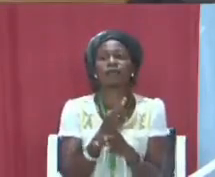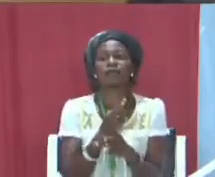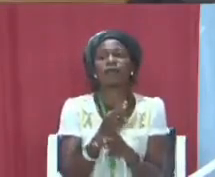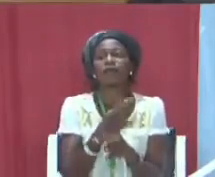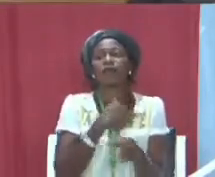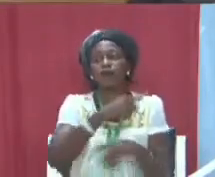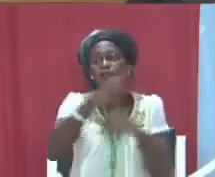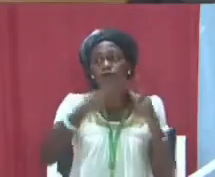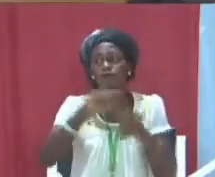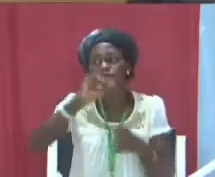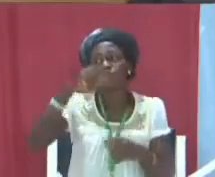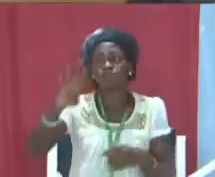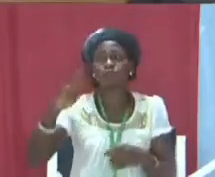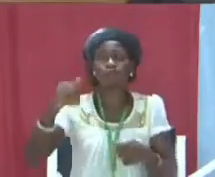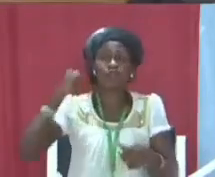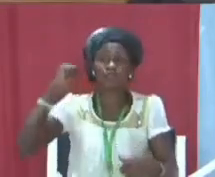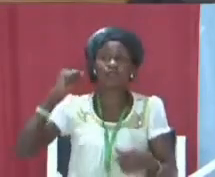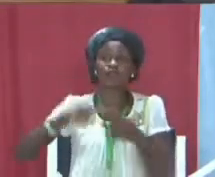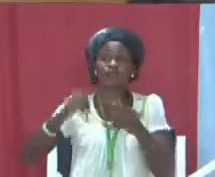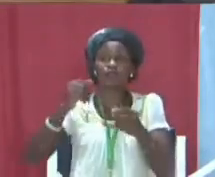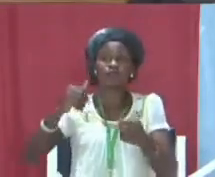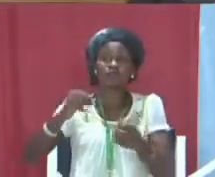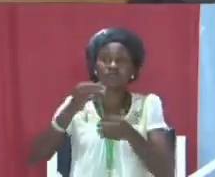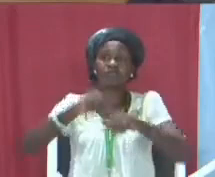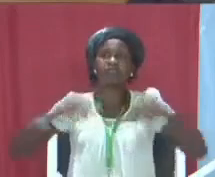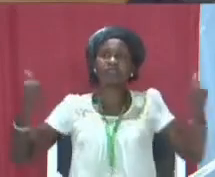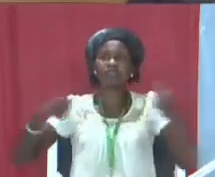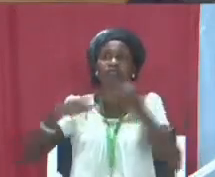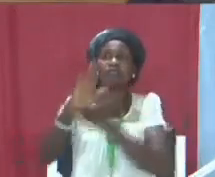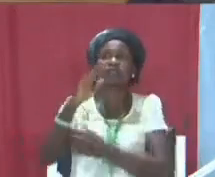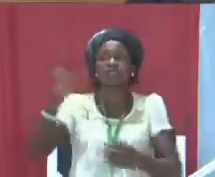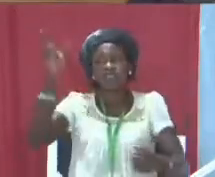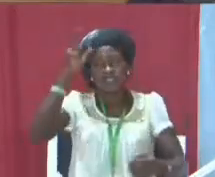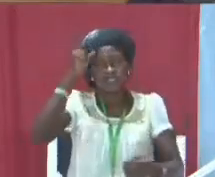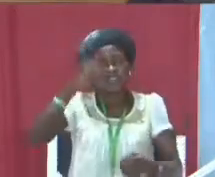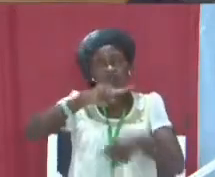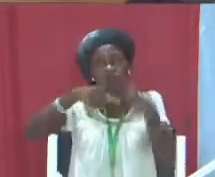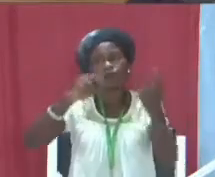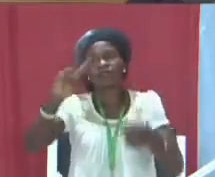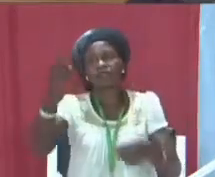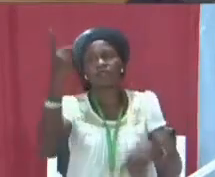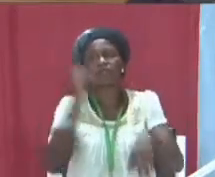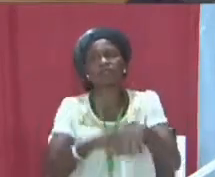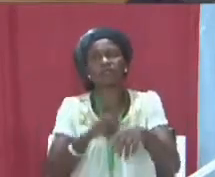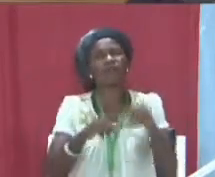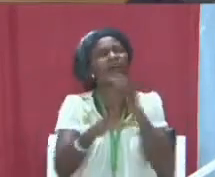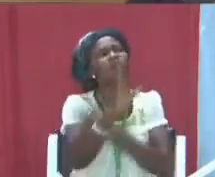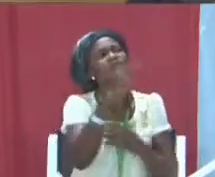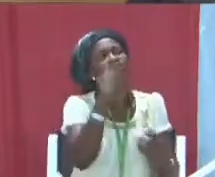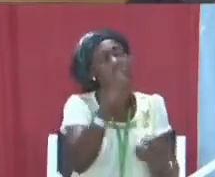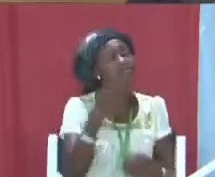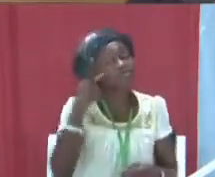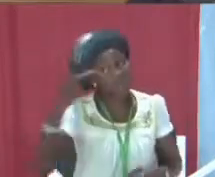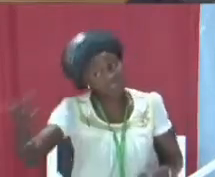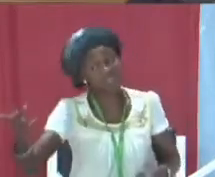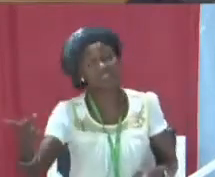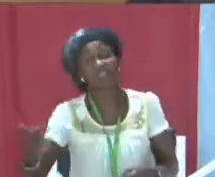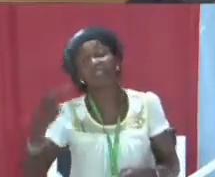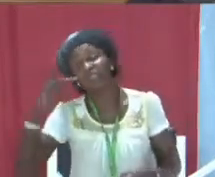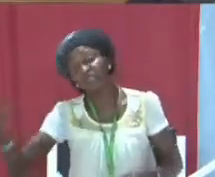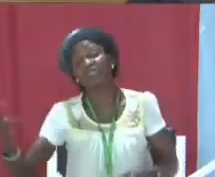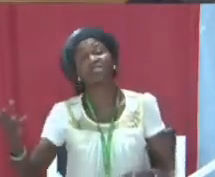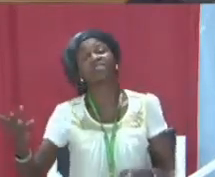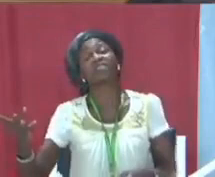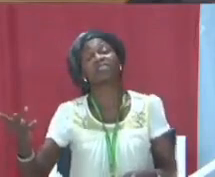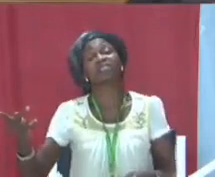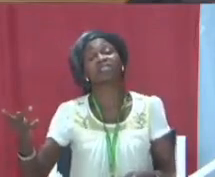And when Job refused to deny God, Satan went the second time. And God said, have you seen?